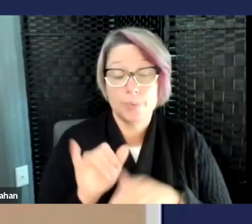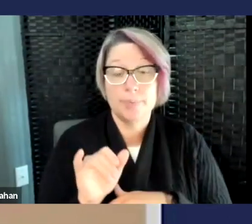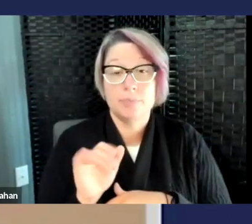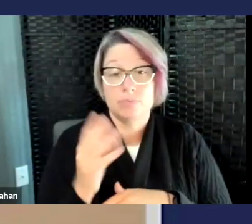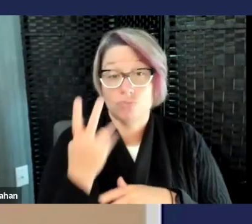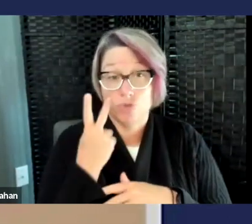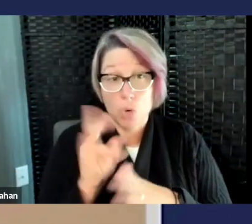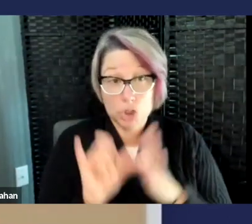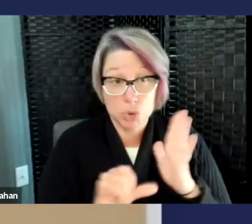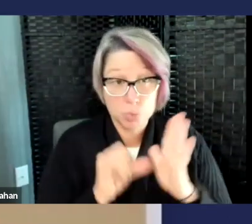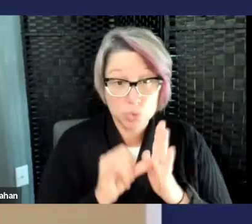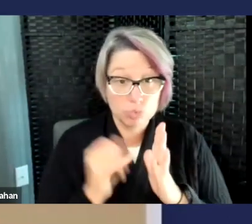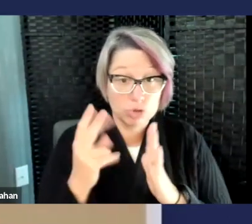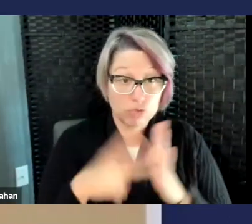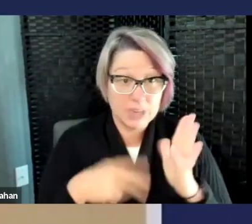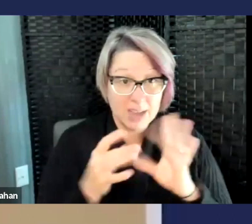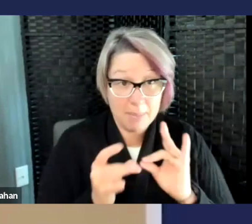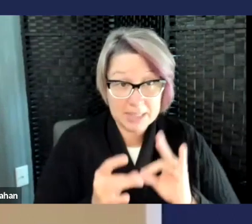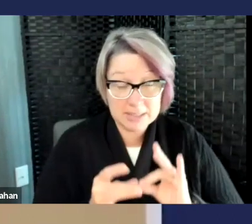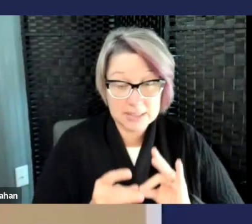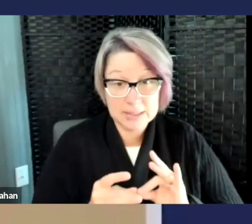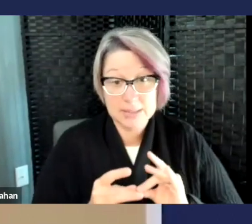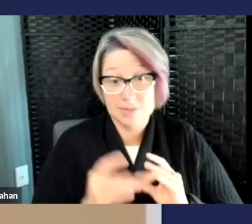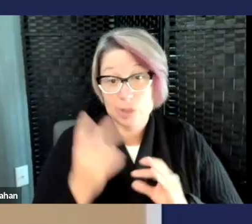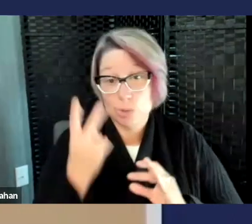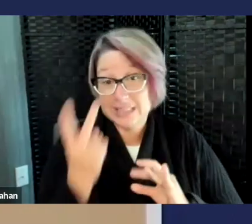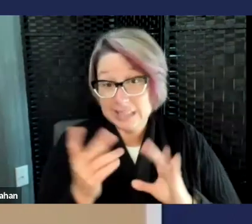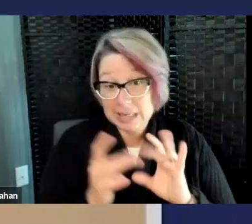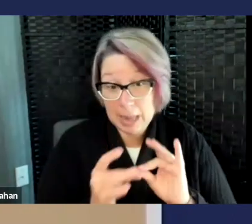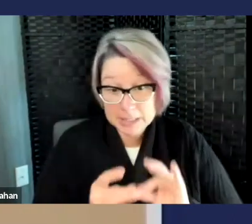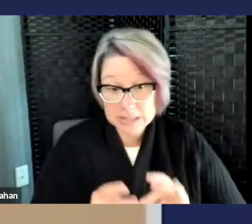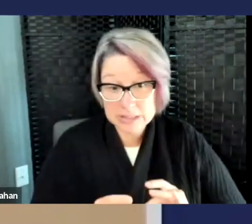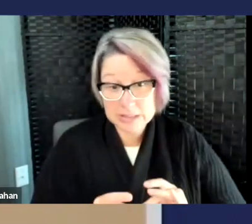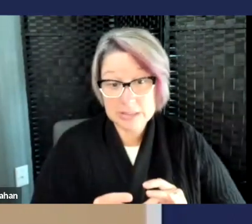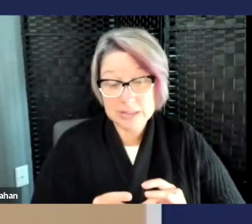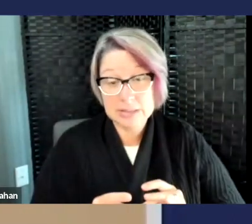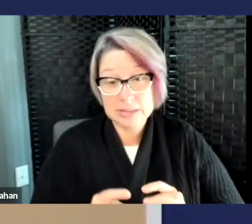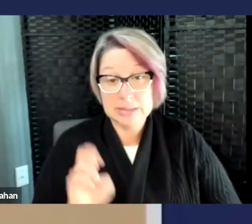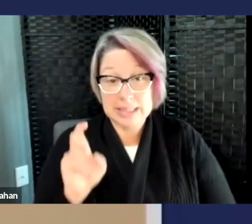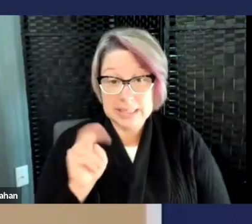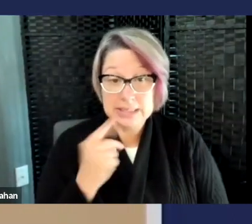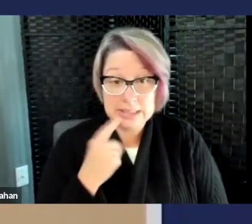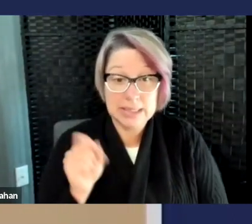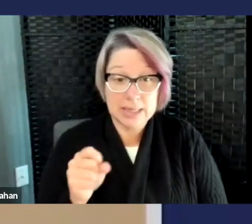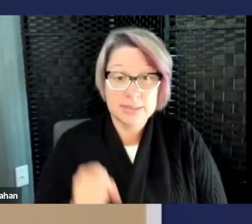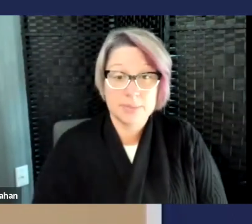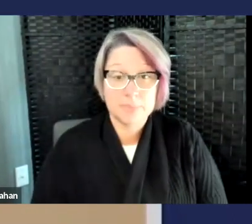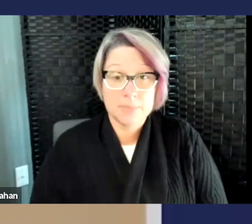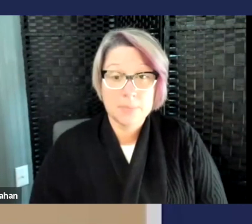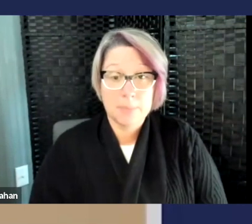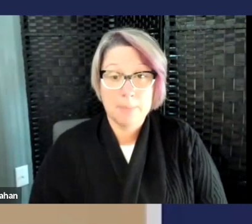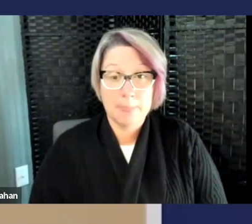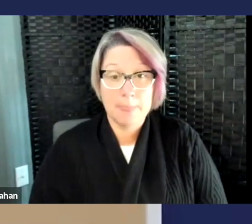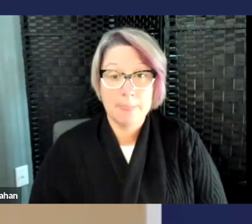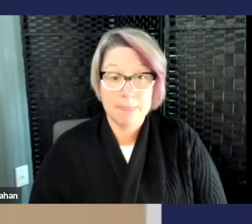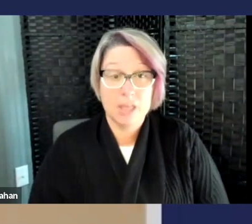YouTube videos and read comments? And have you seen maybe mean comments? So Eden says yes. Eden says, okay, so it's happened to